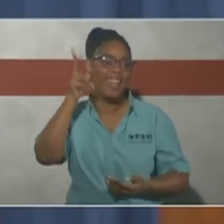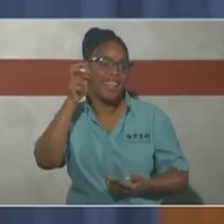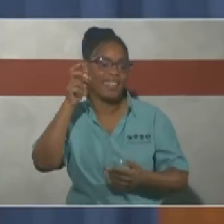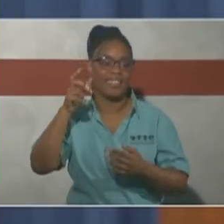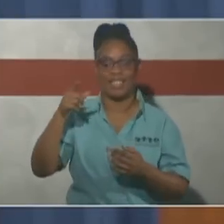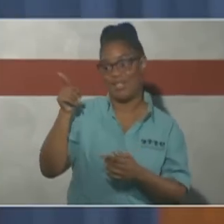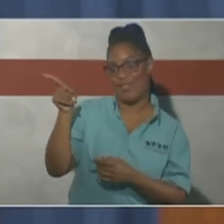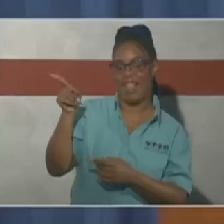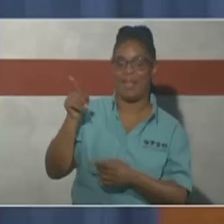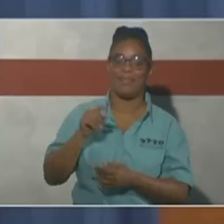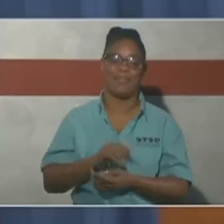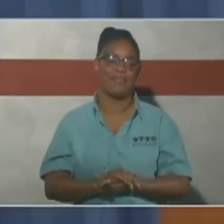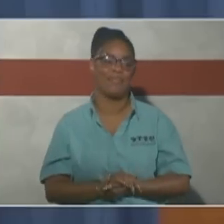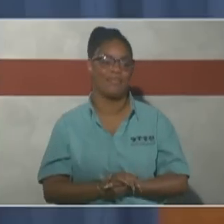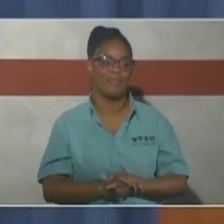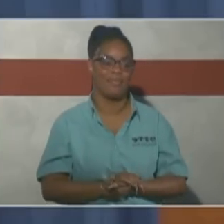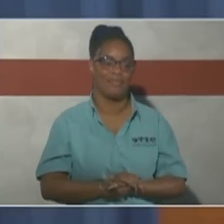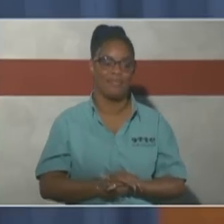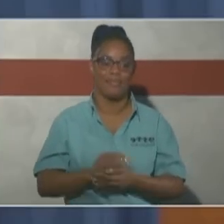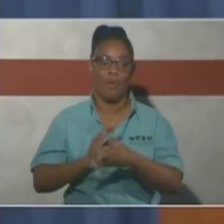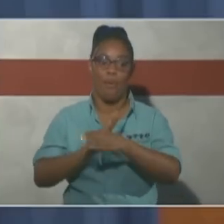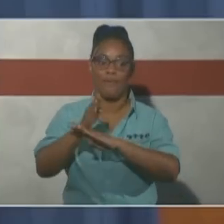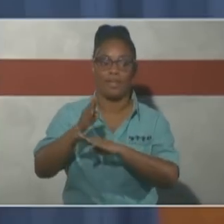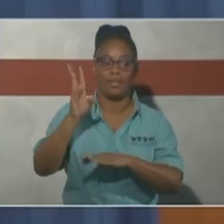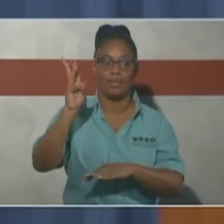normalcy in Trinidad and Tobago.